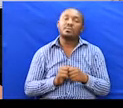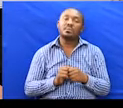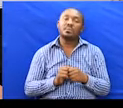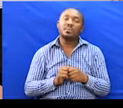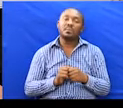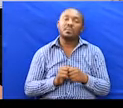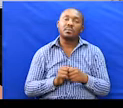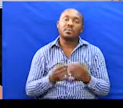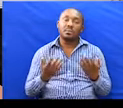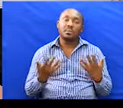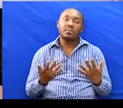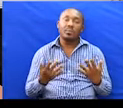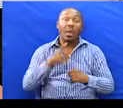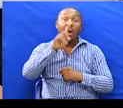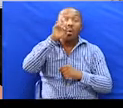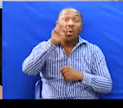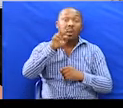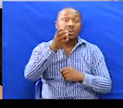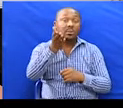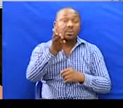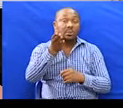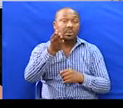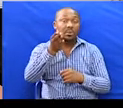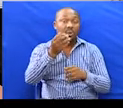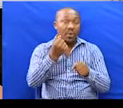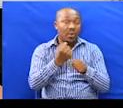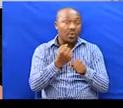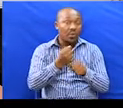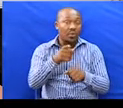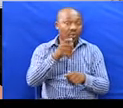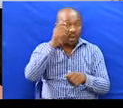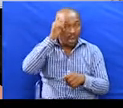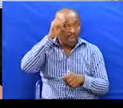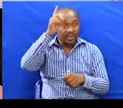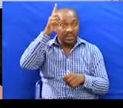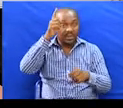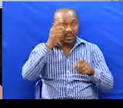what do you understand by the term genetics?